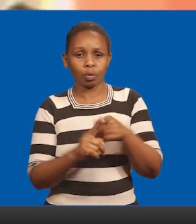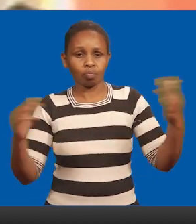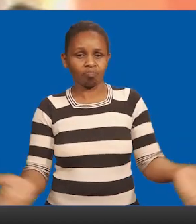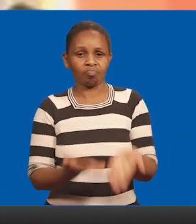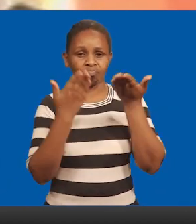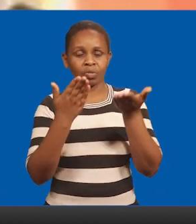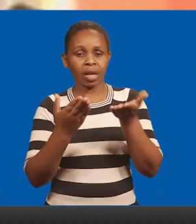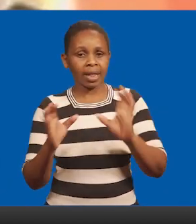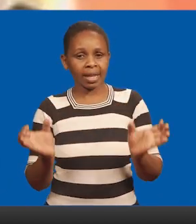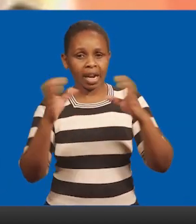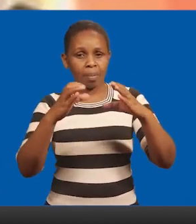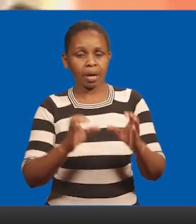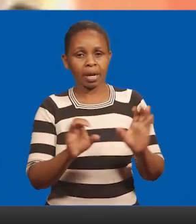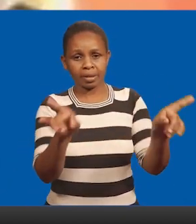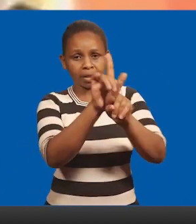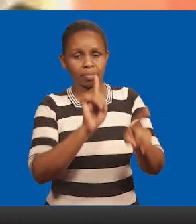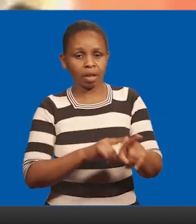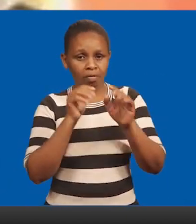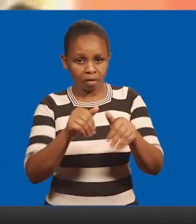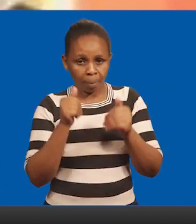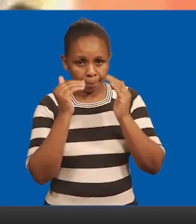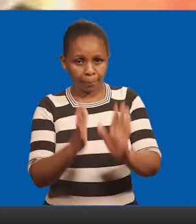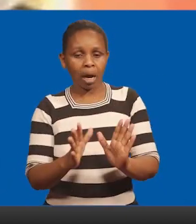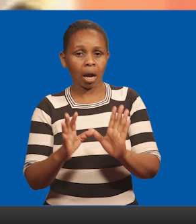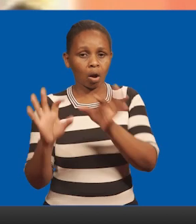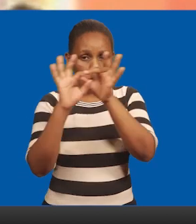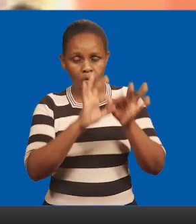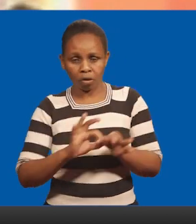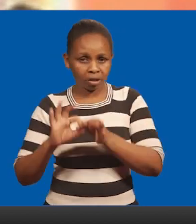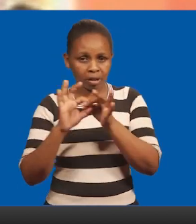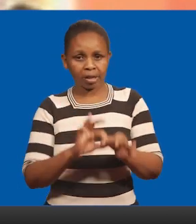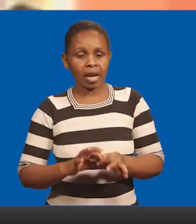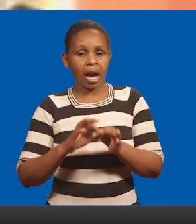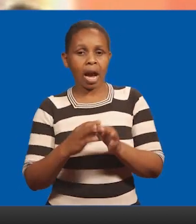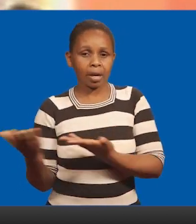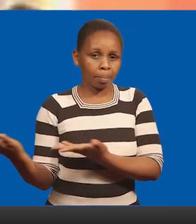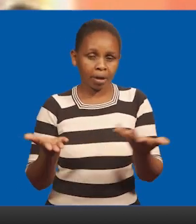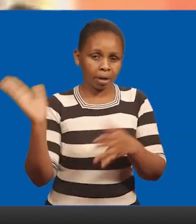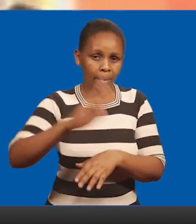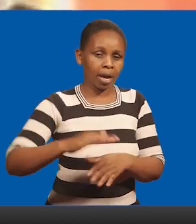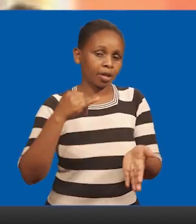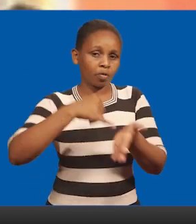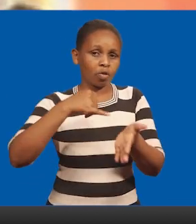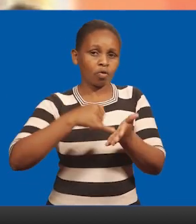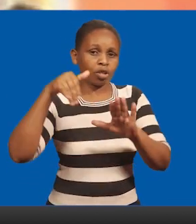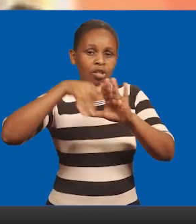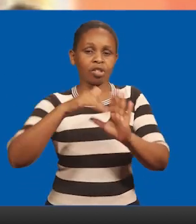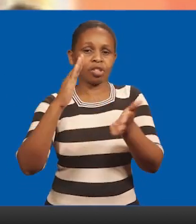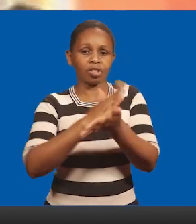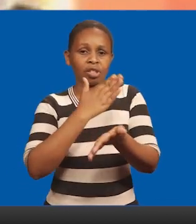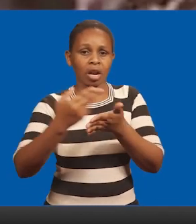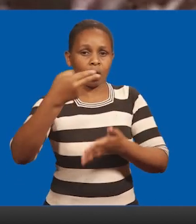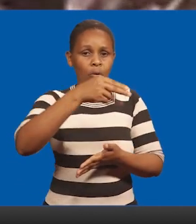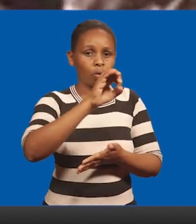outgrower companies and or Pharma cooperatives be revived and allowed shareholding in the plan